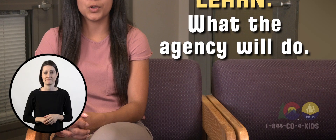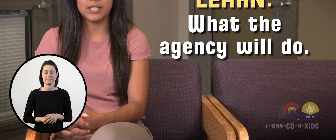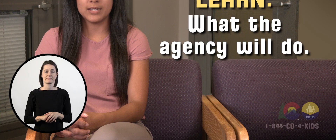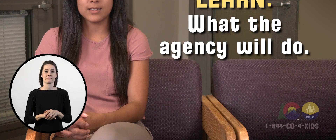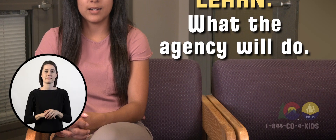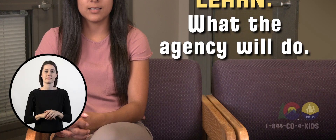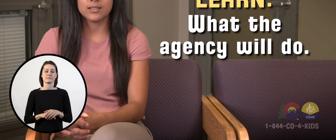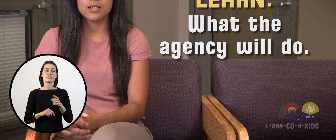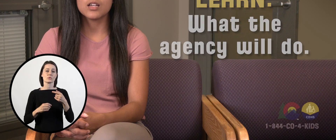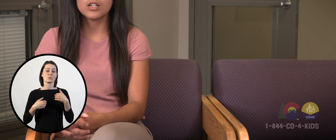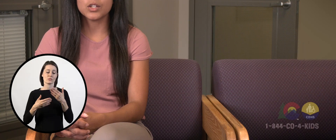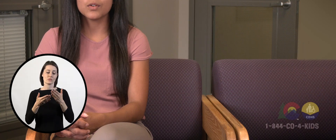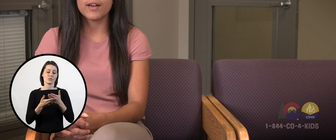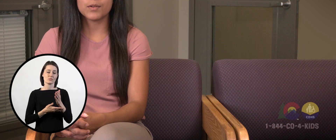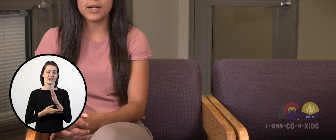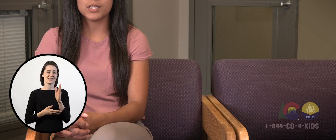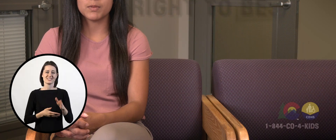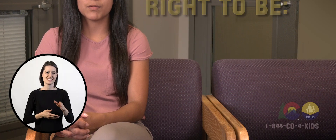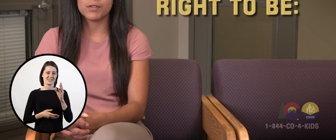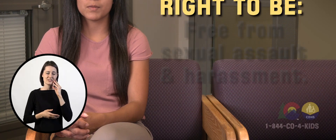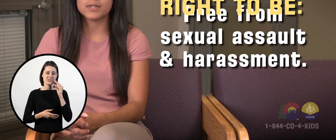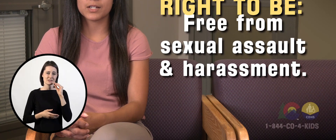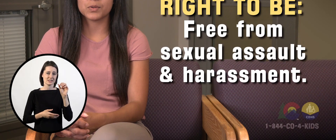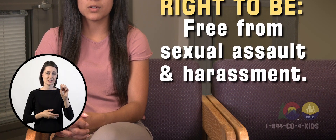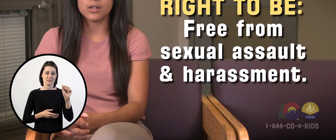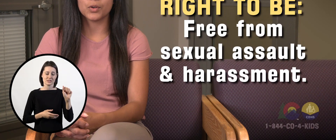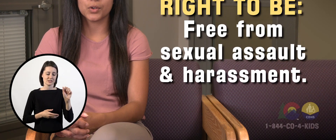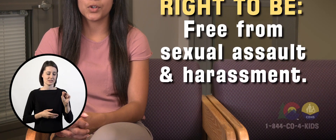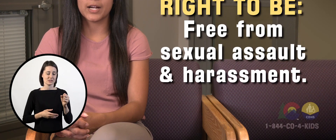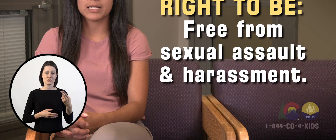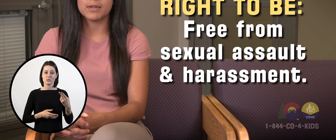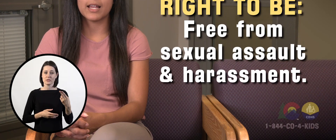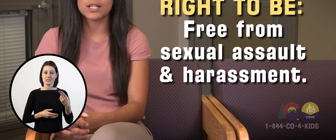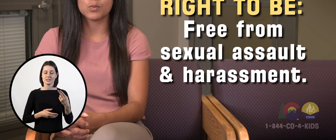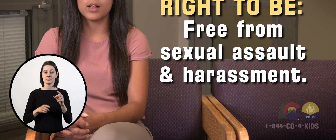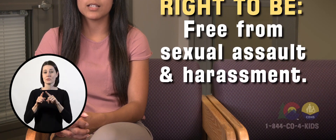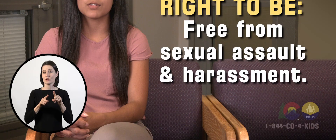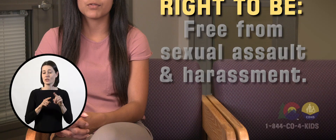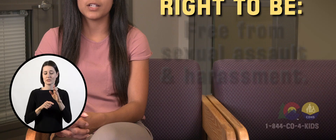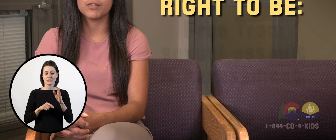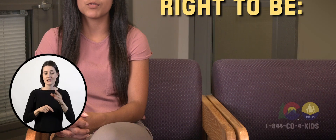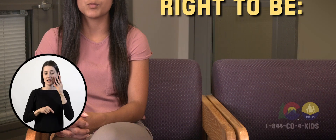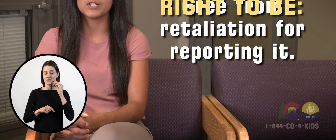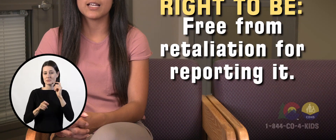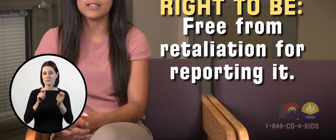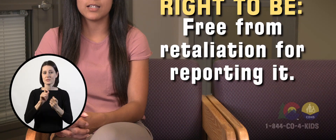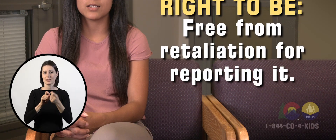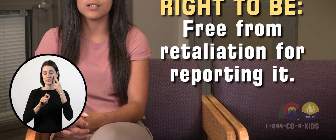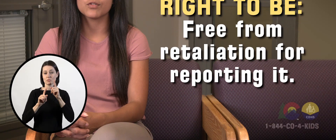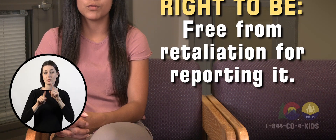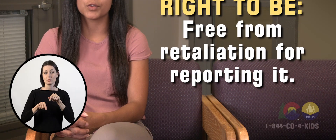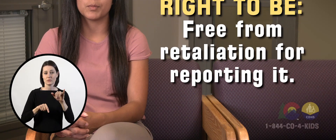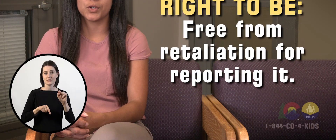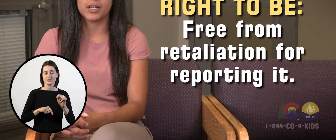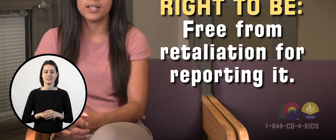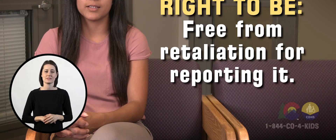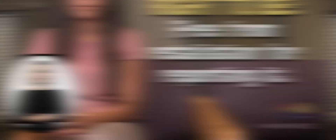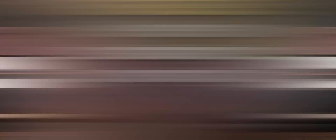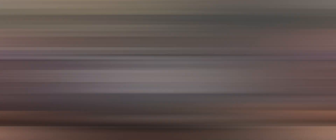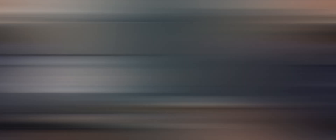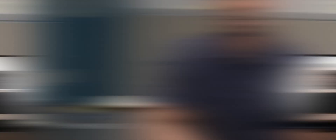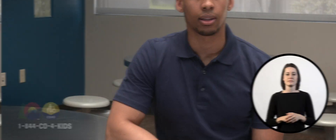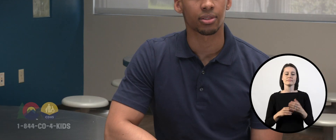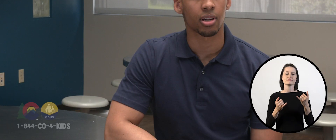you report an incident. You have the right to be free from sexual assault or harassment, as well as free from retaliation for reporting